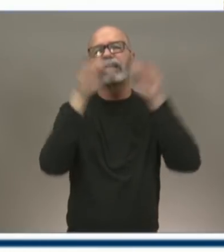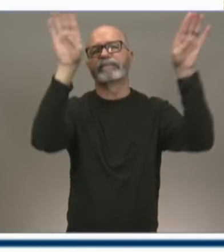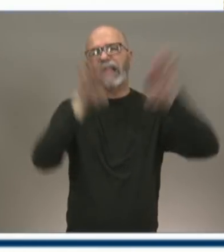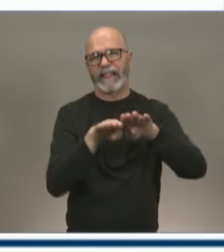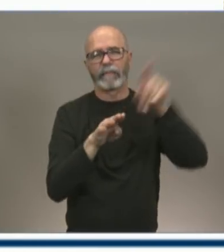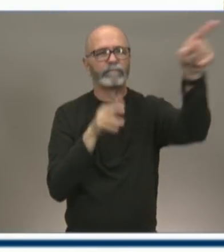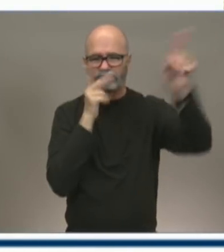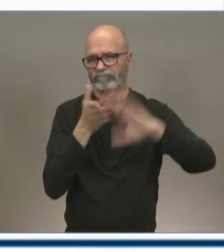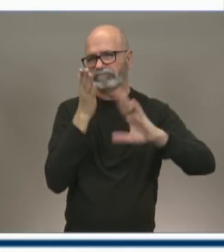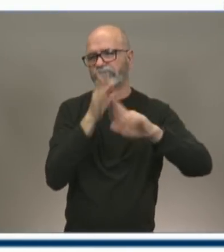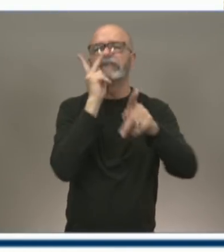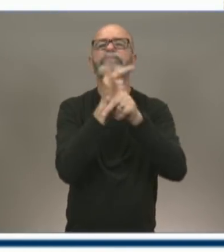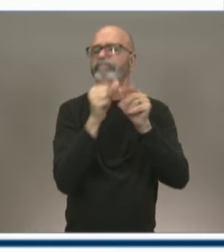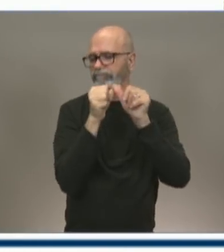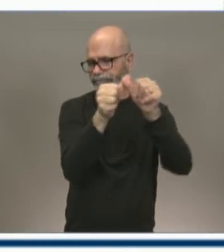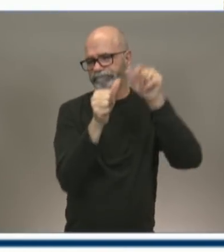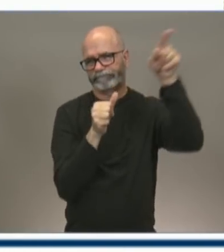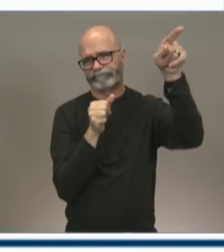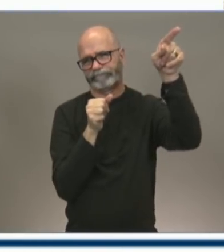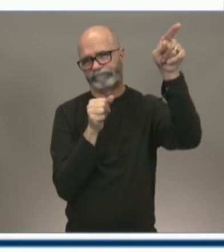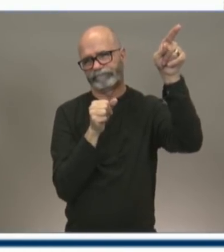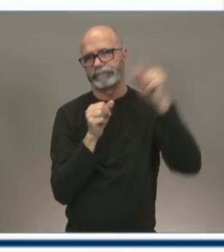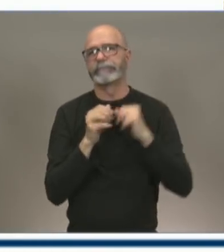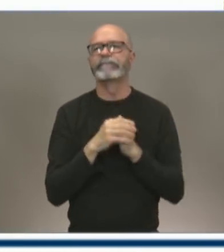Nabal Snan with the Herald.